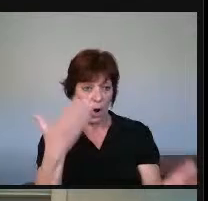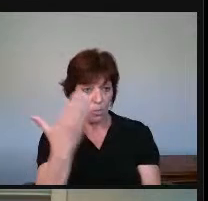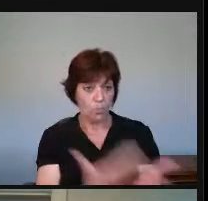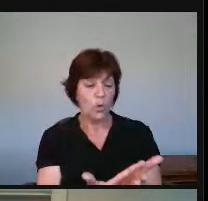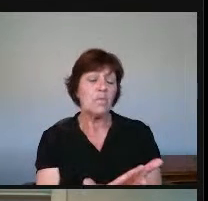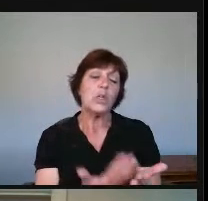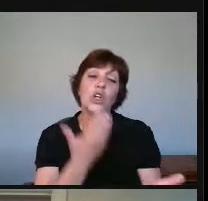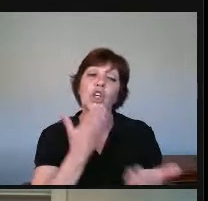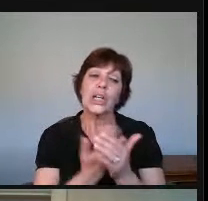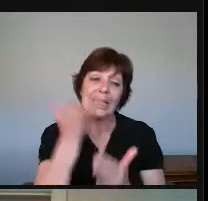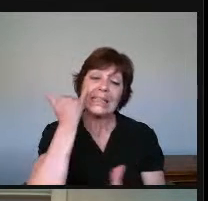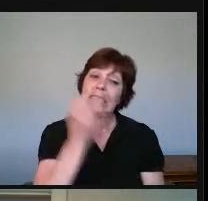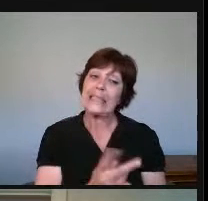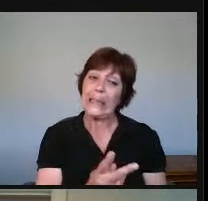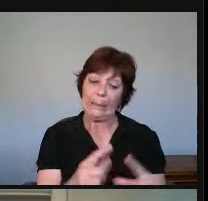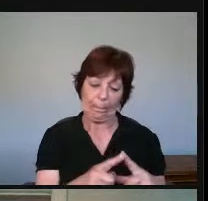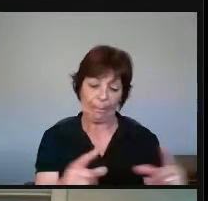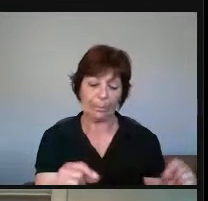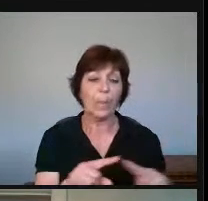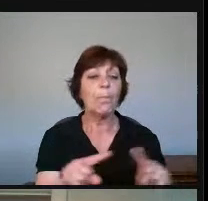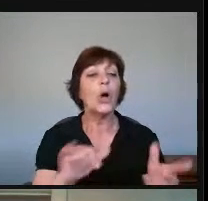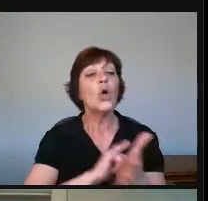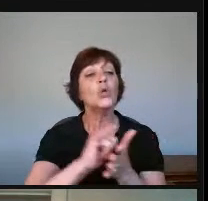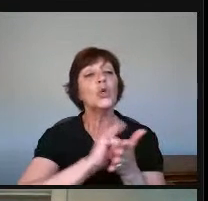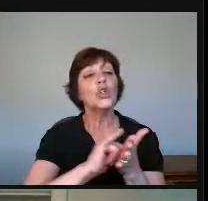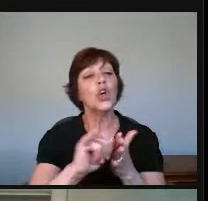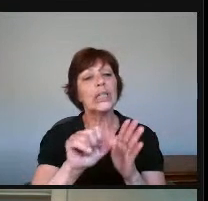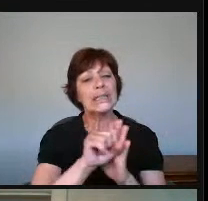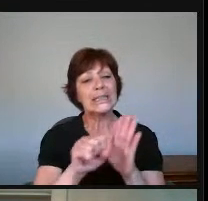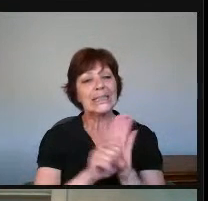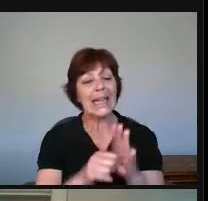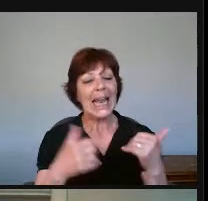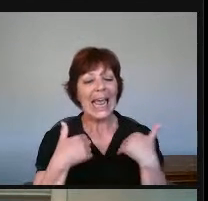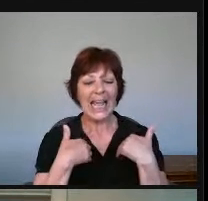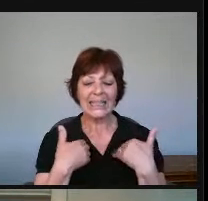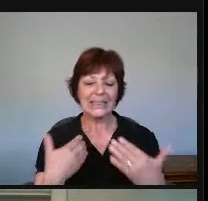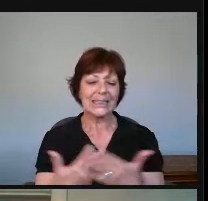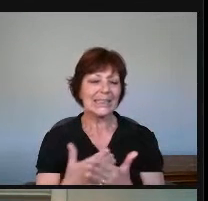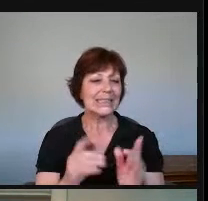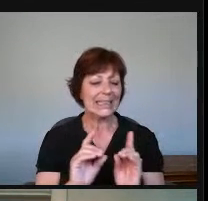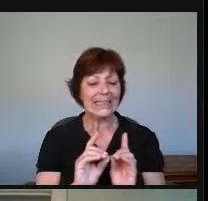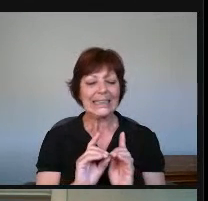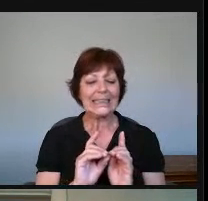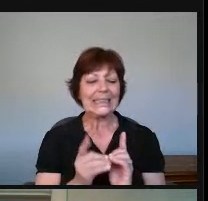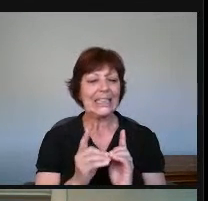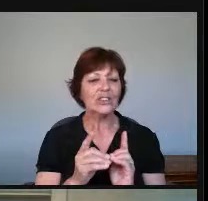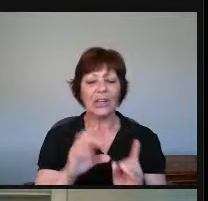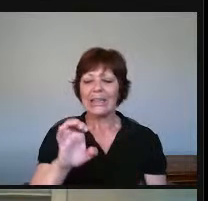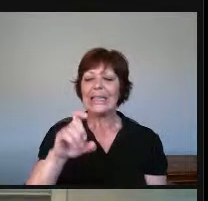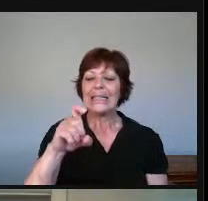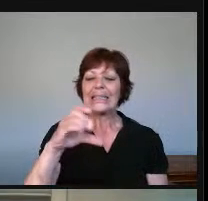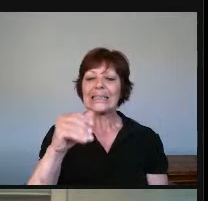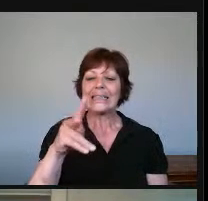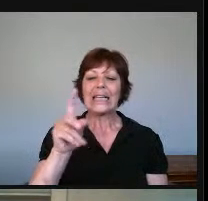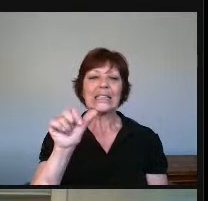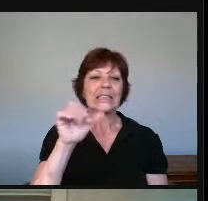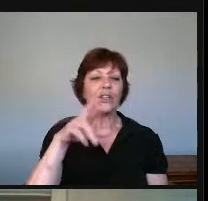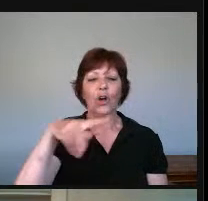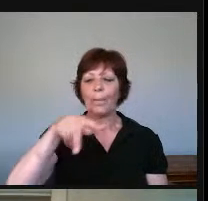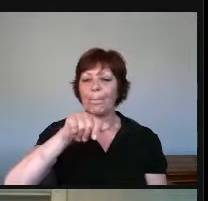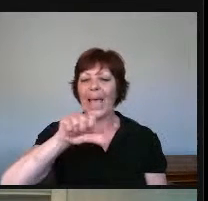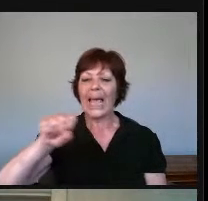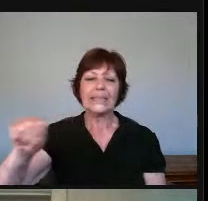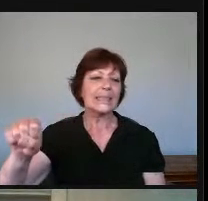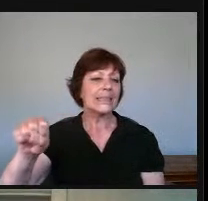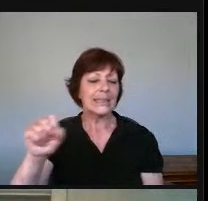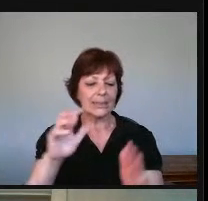for it. New York has the Excelsior Pass, and that's a digital pass. I haven't gone onto it, but it is a digital